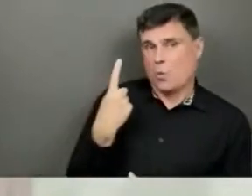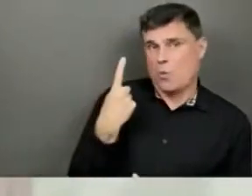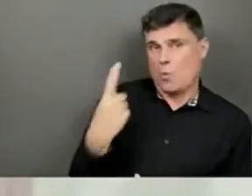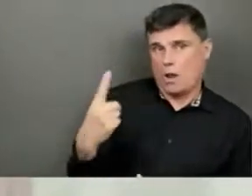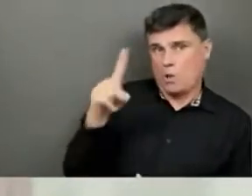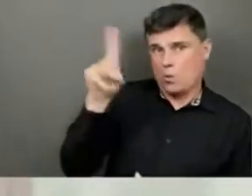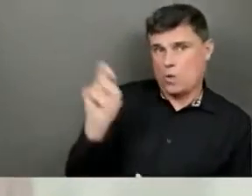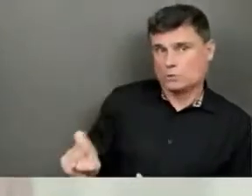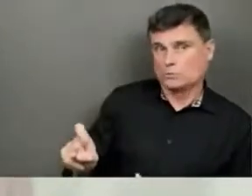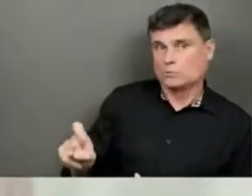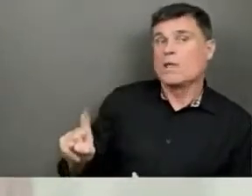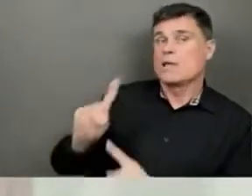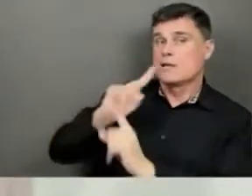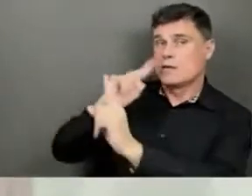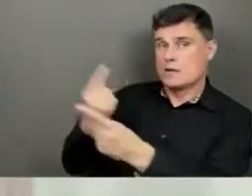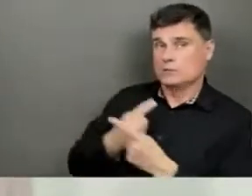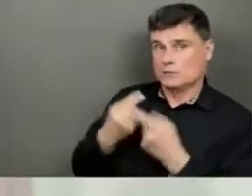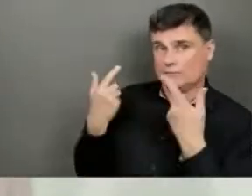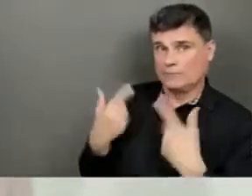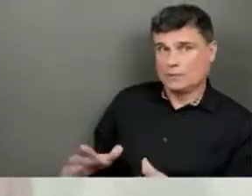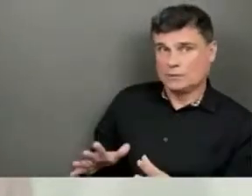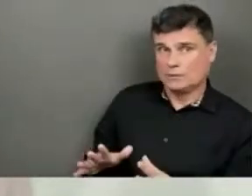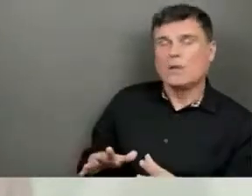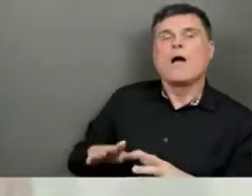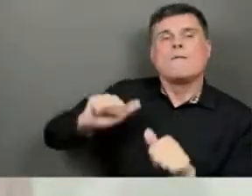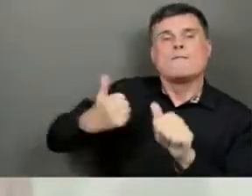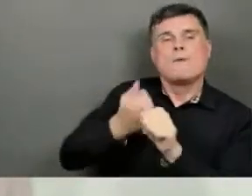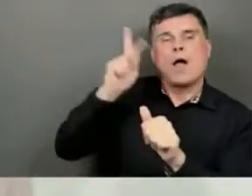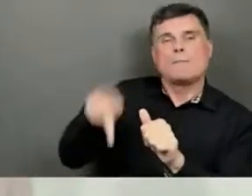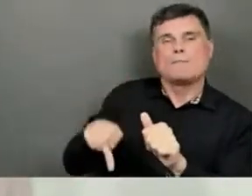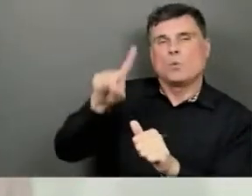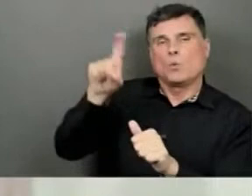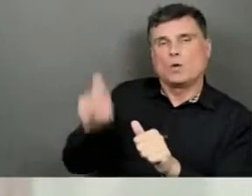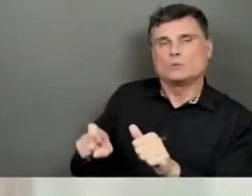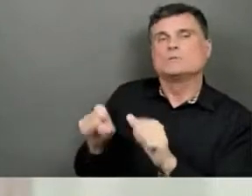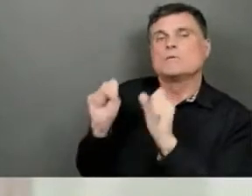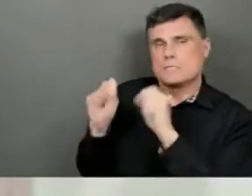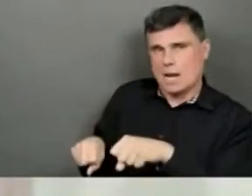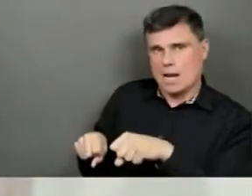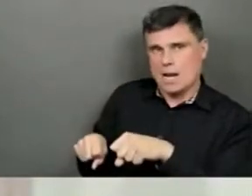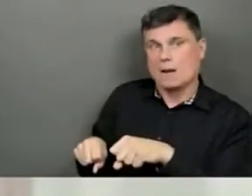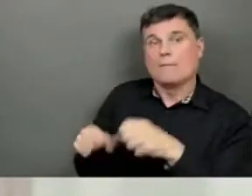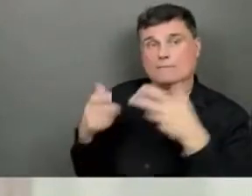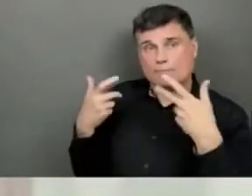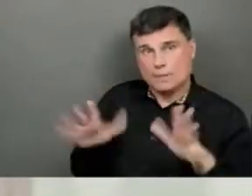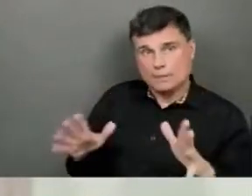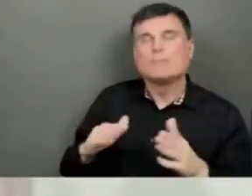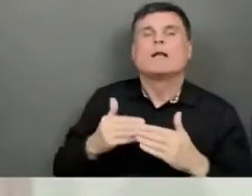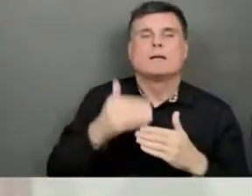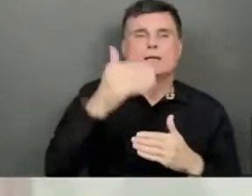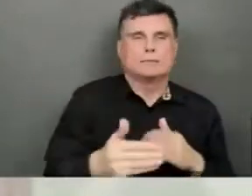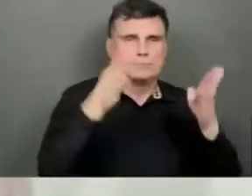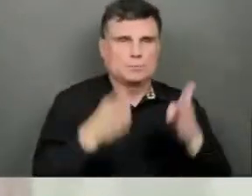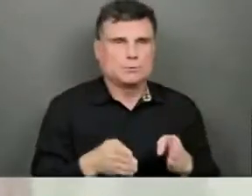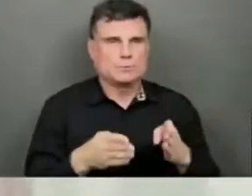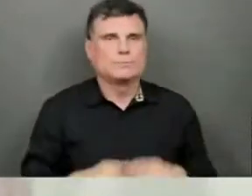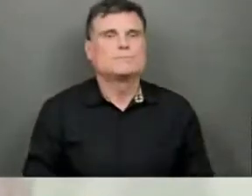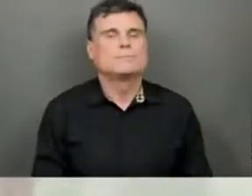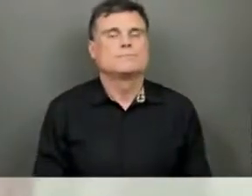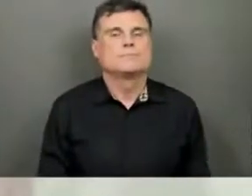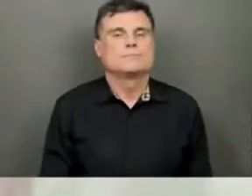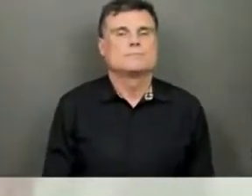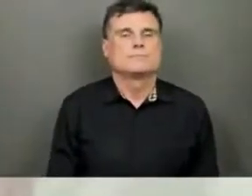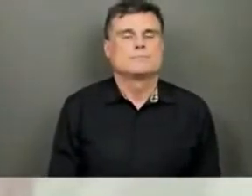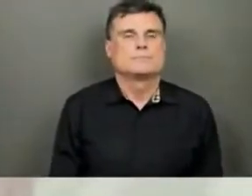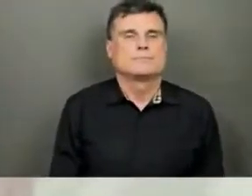media in the room, please find out the microphone provided. And please ensure the providers with their full name and address. Meeting will